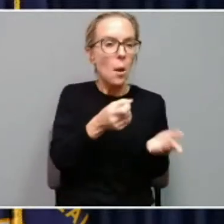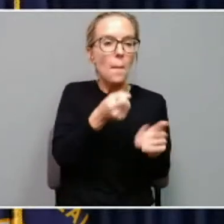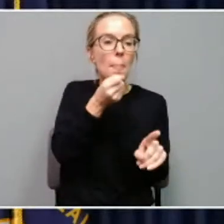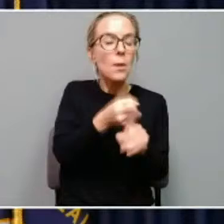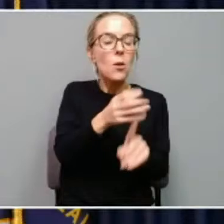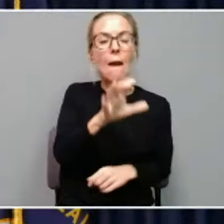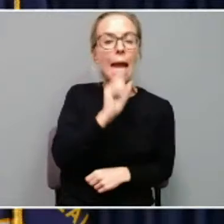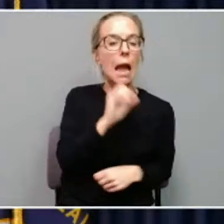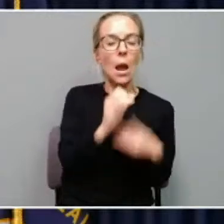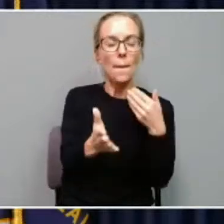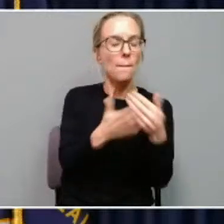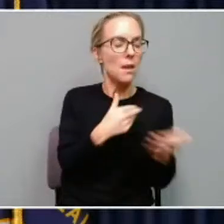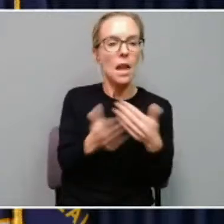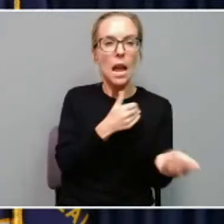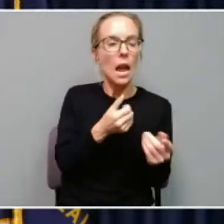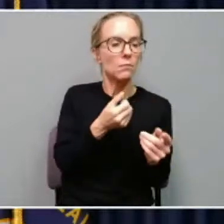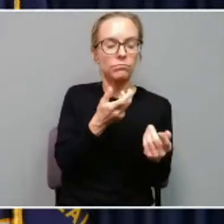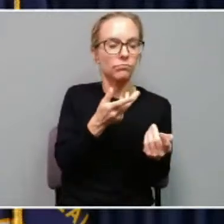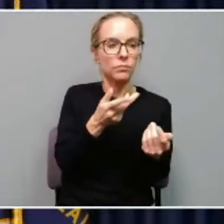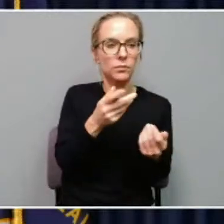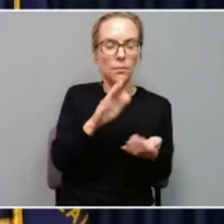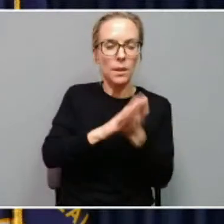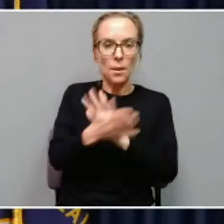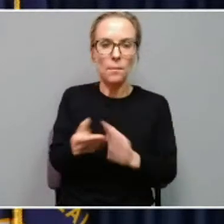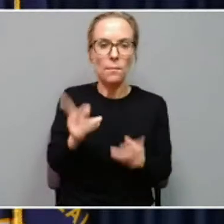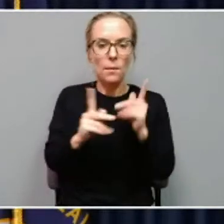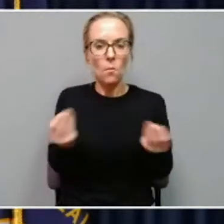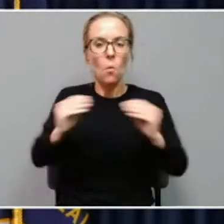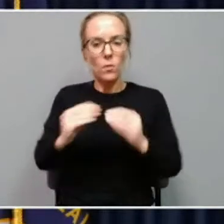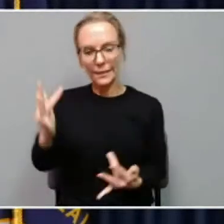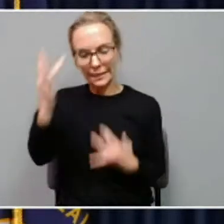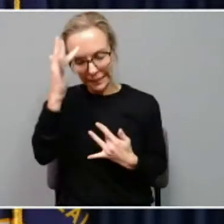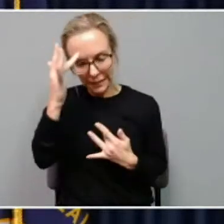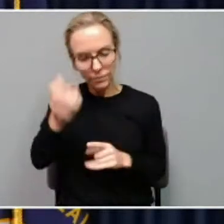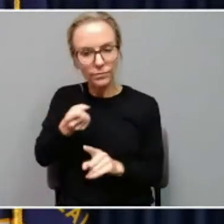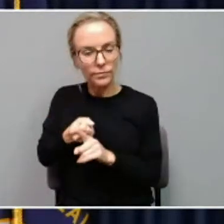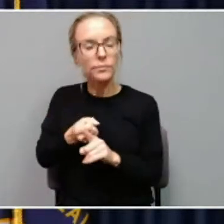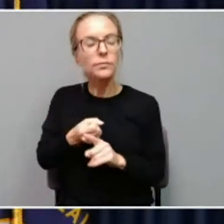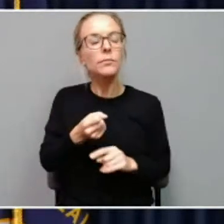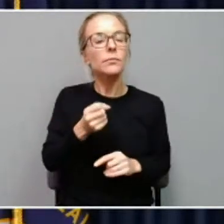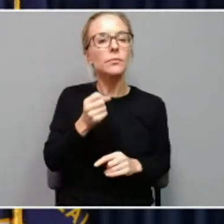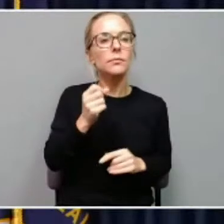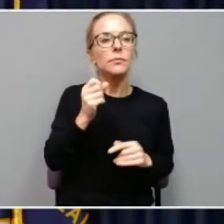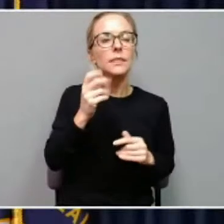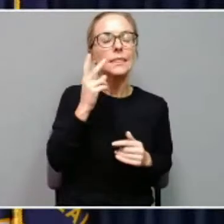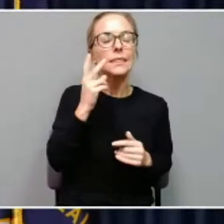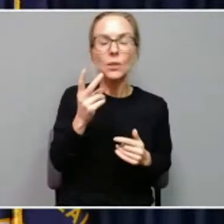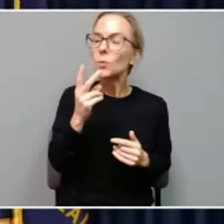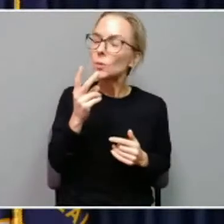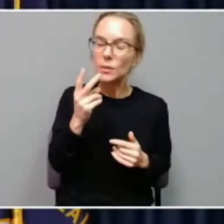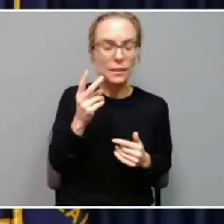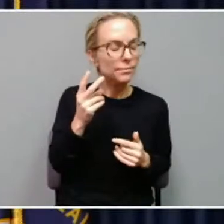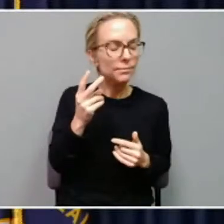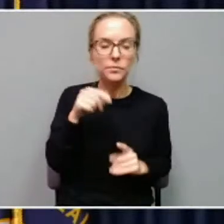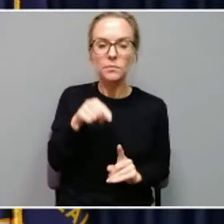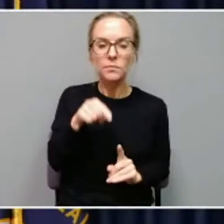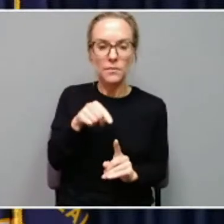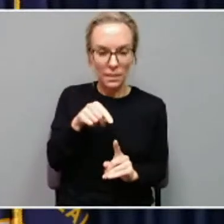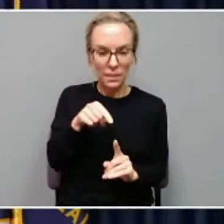making everybody sicker. We're also seeing how quickly that